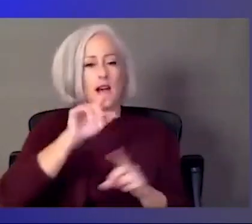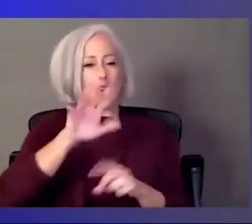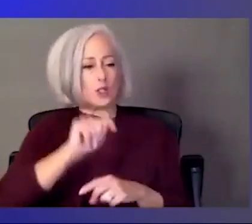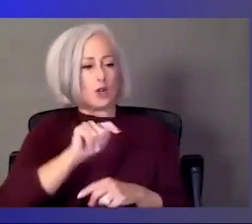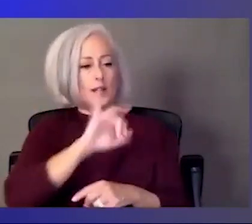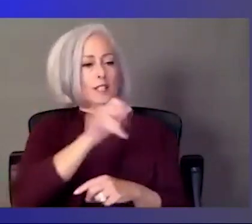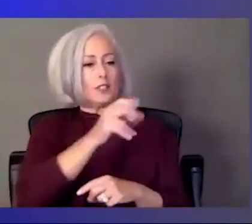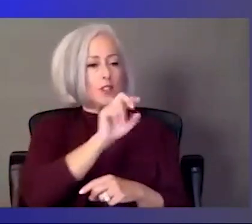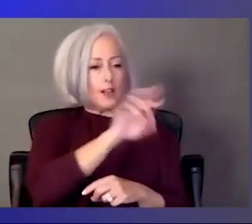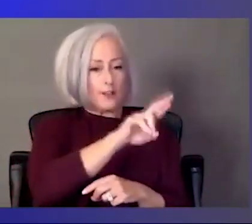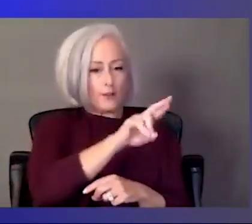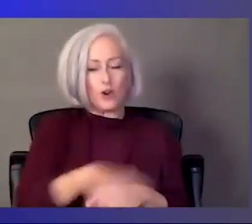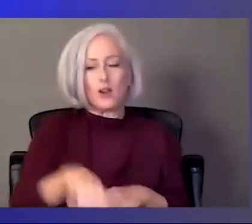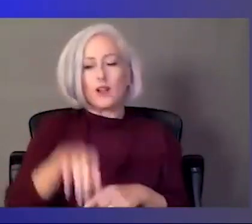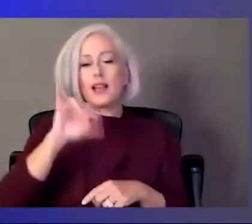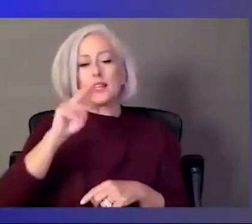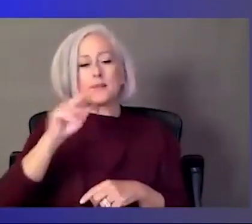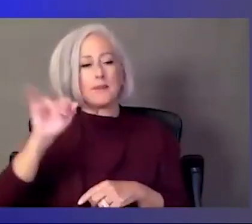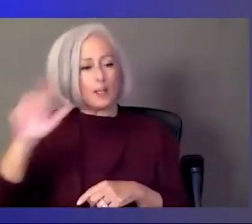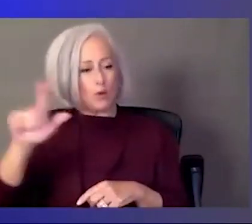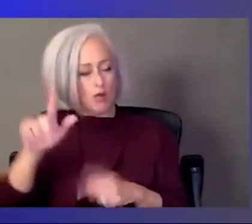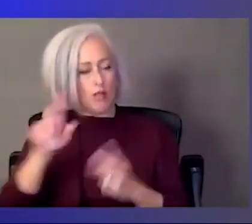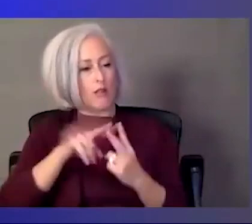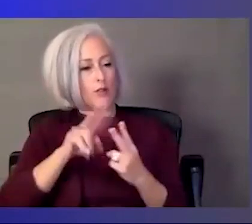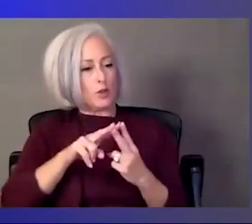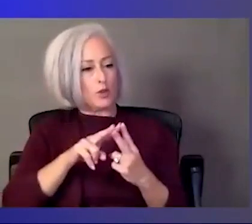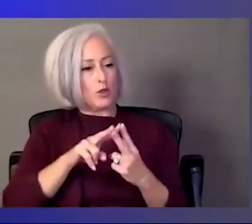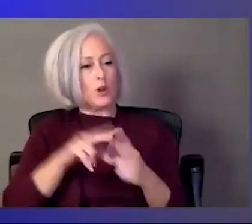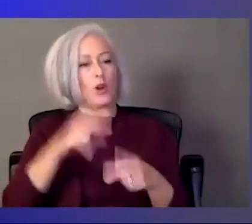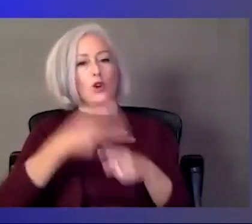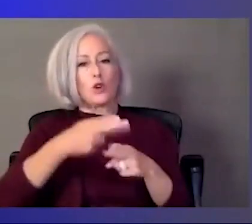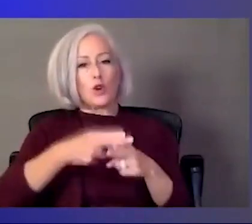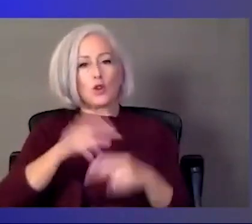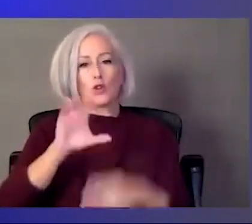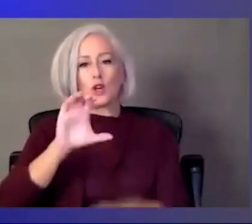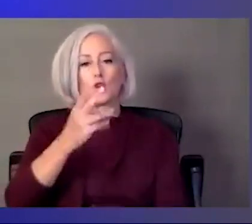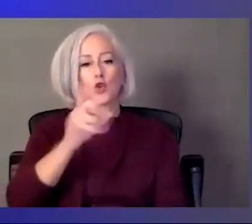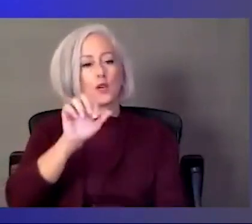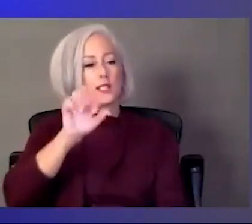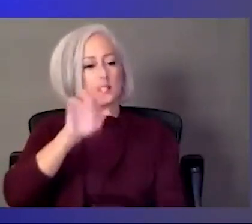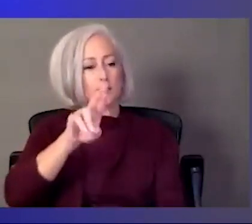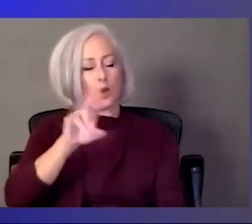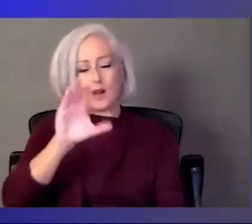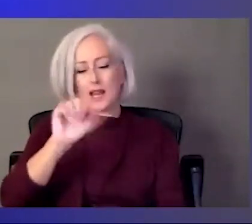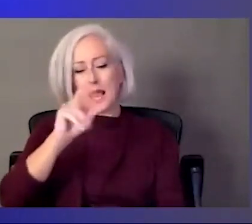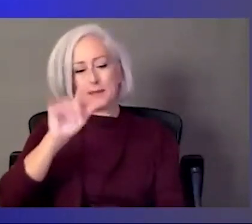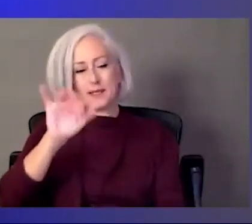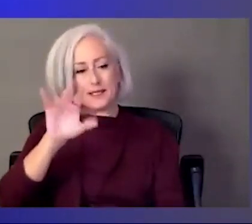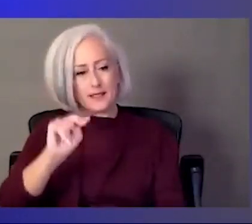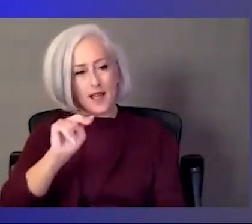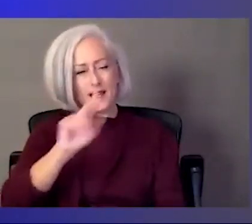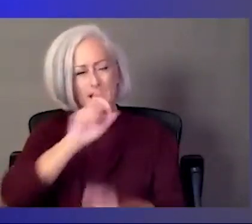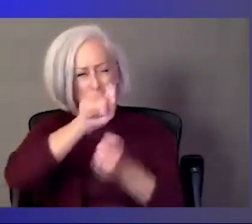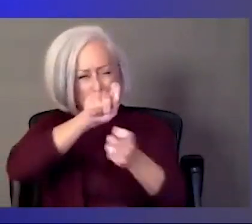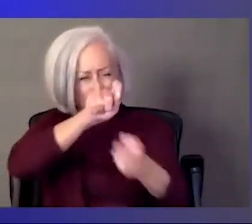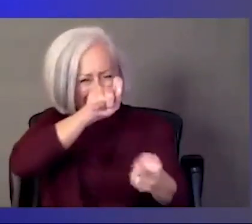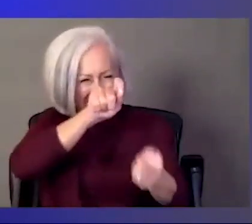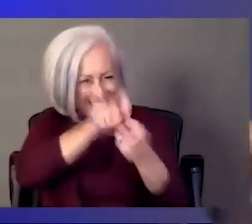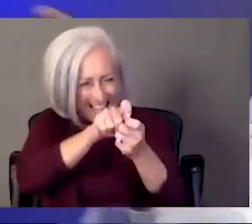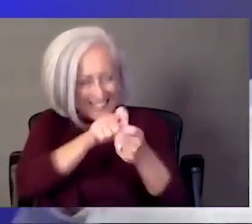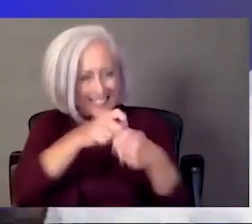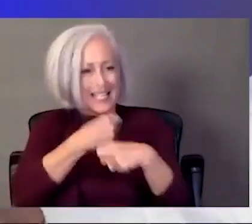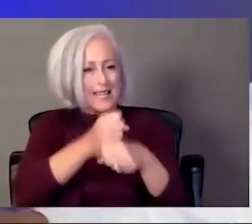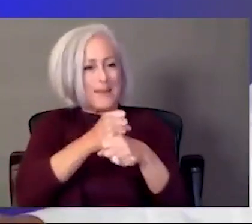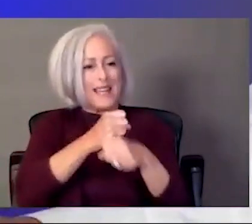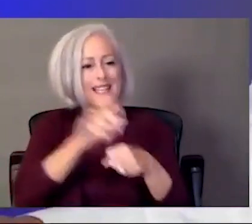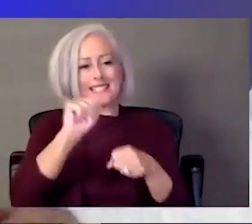Emmanuelle Charpentier, called CRISPR-Cas9, that allows us to very precisely genetically engineer T cells. That's allowed us to